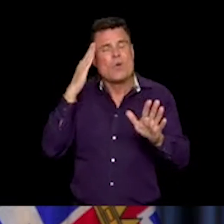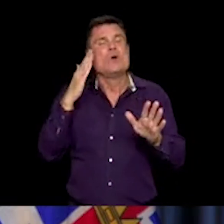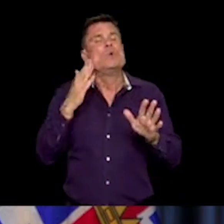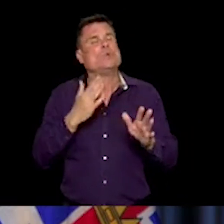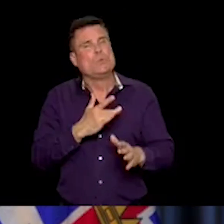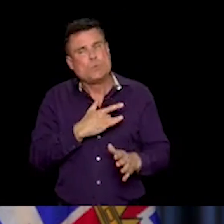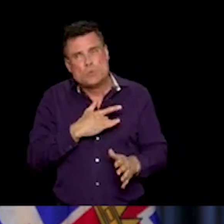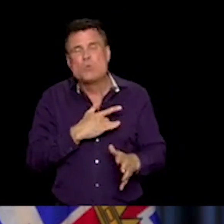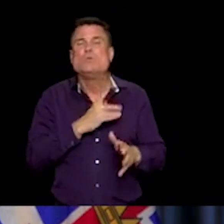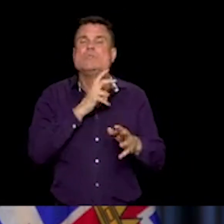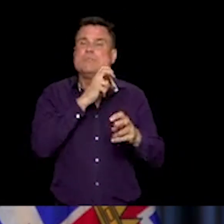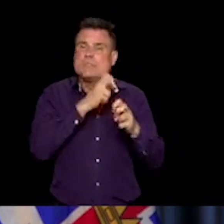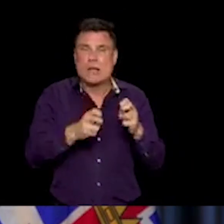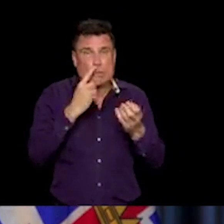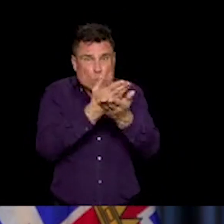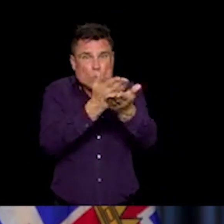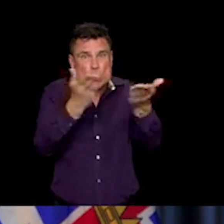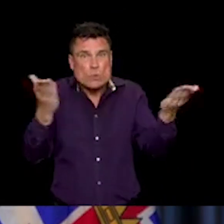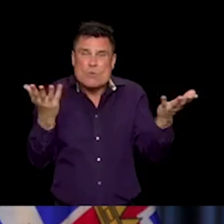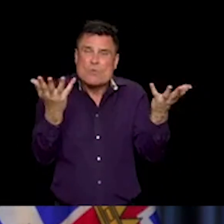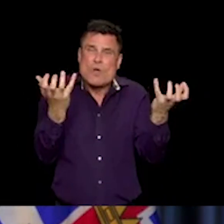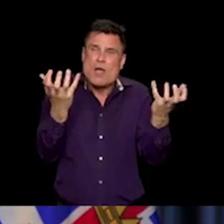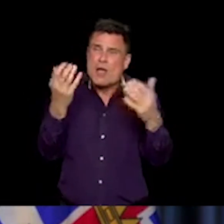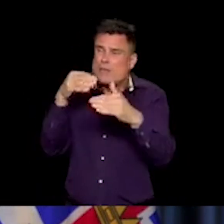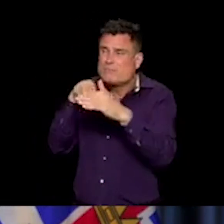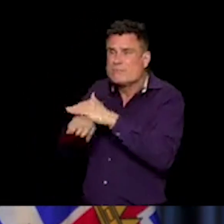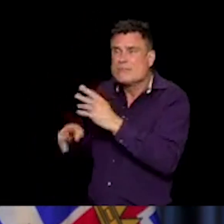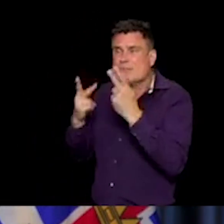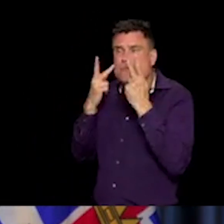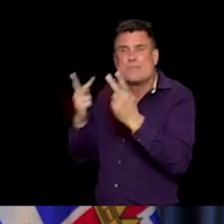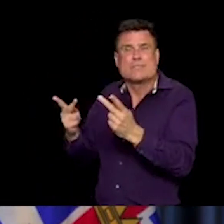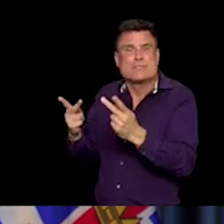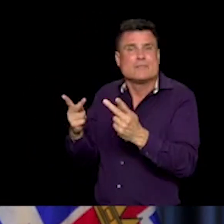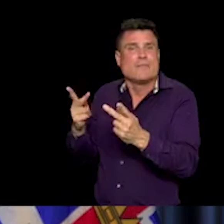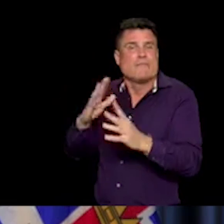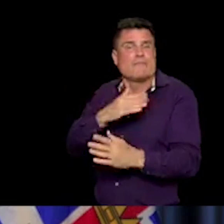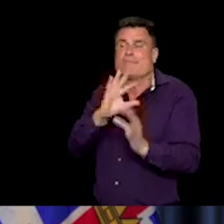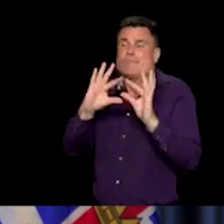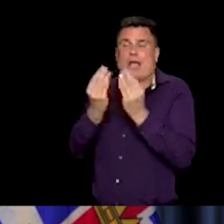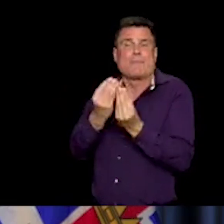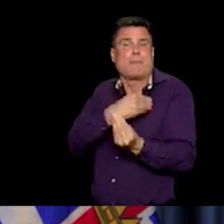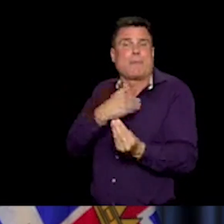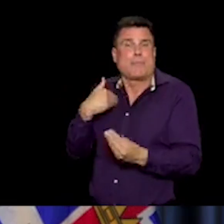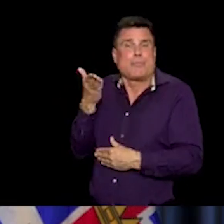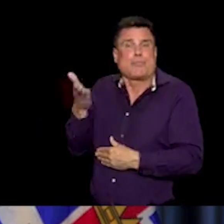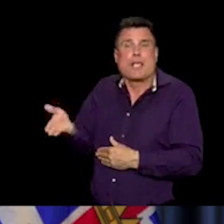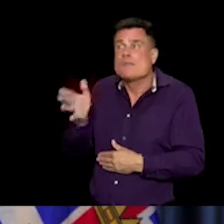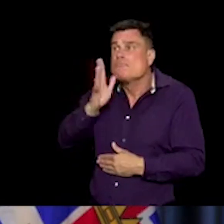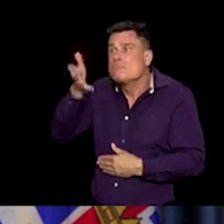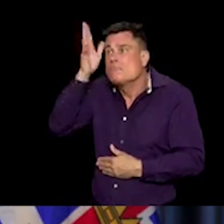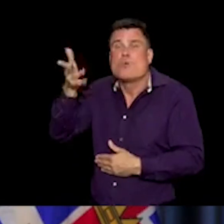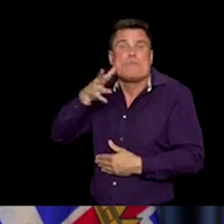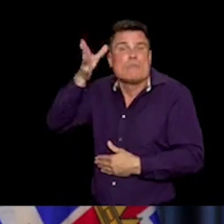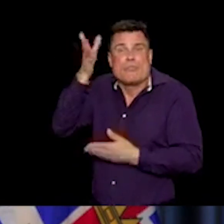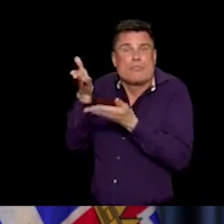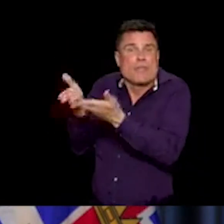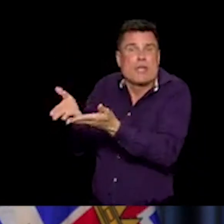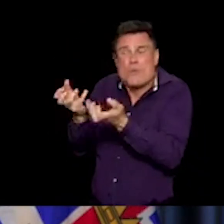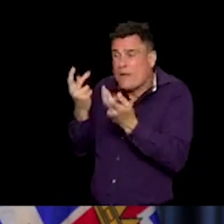note on that point that 2 of these cases were from long-term care, and that we